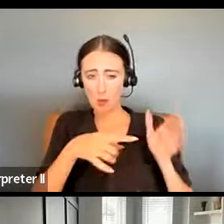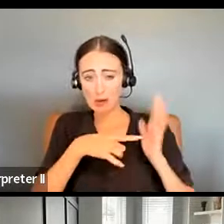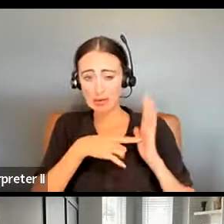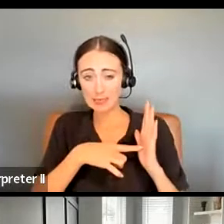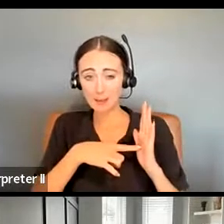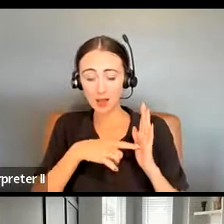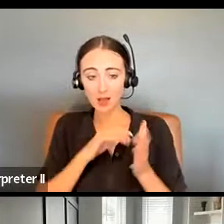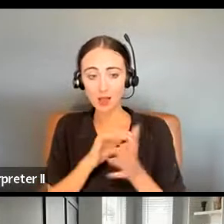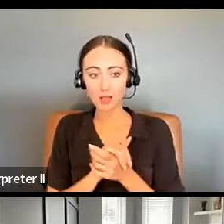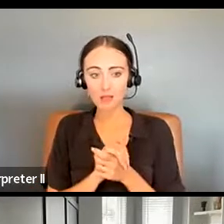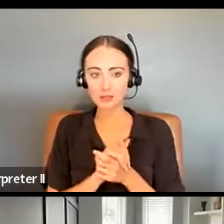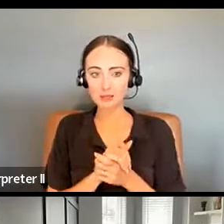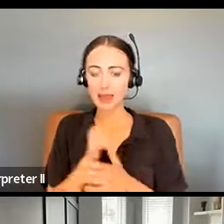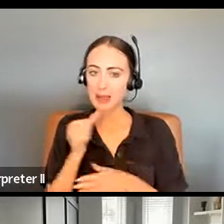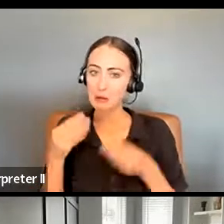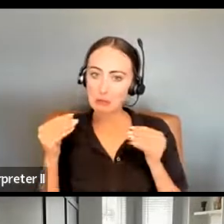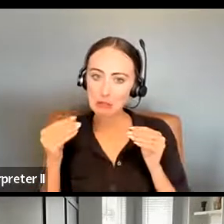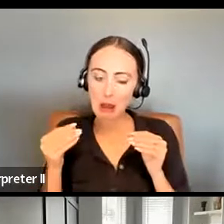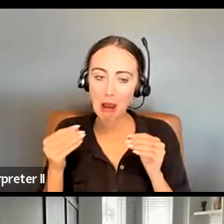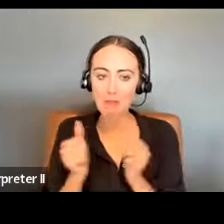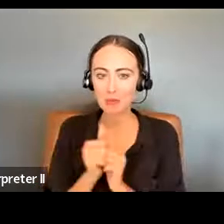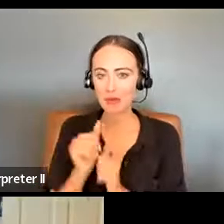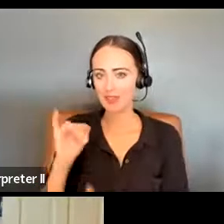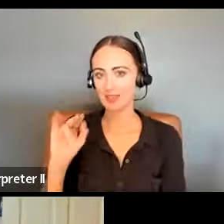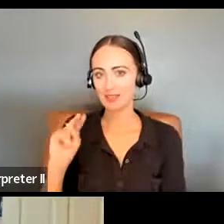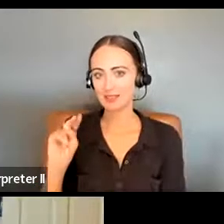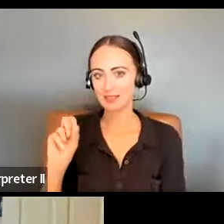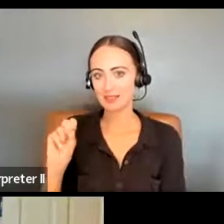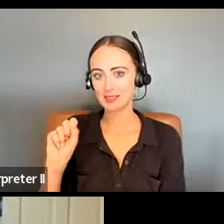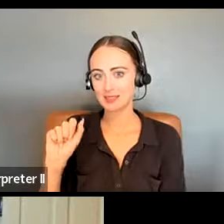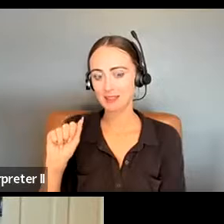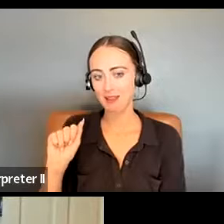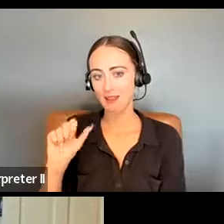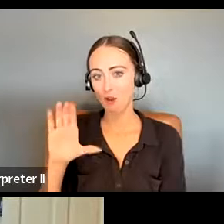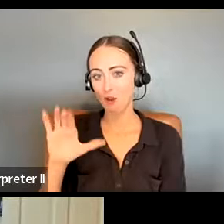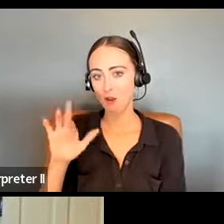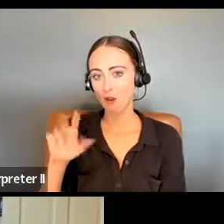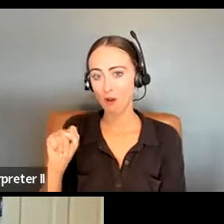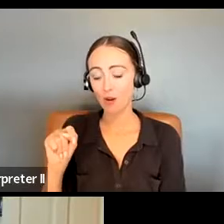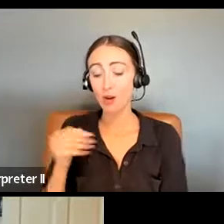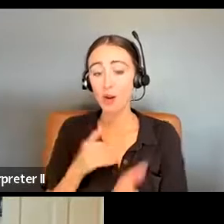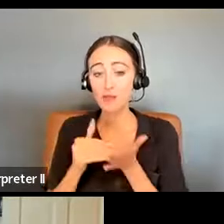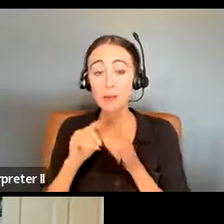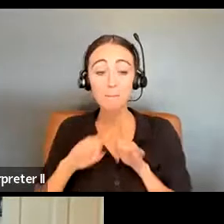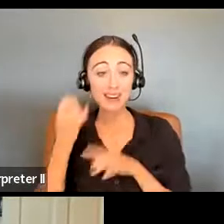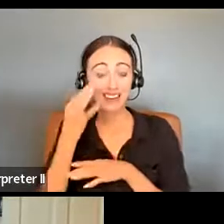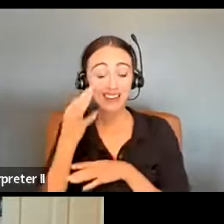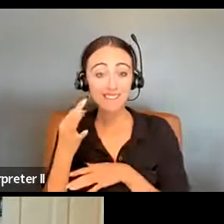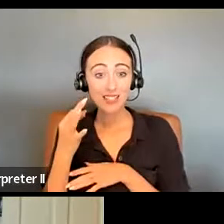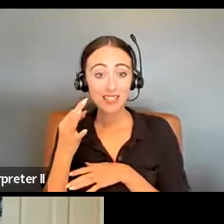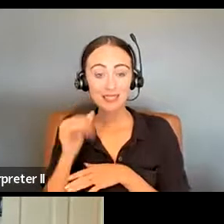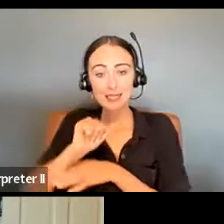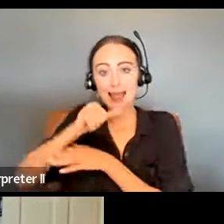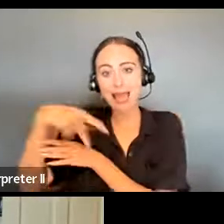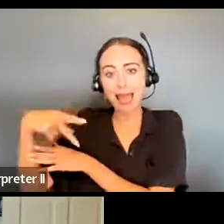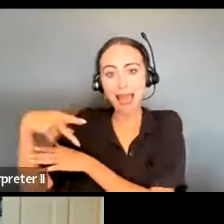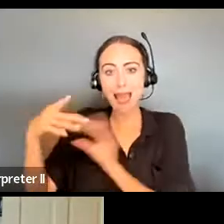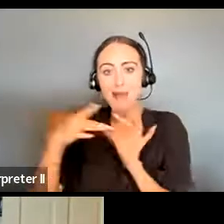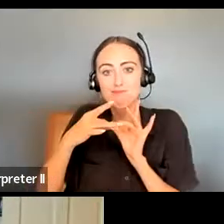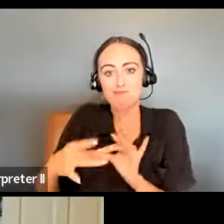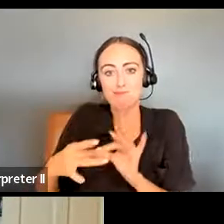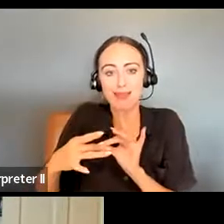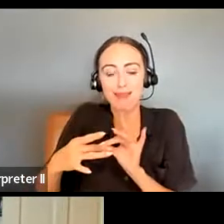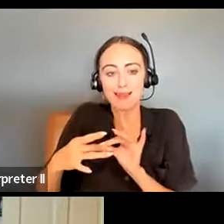I don't shop with, I guess, Instacart all that often. But if it's a app-based ride-hailing